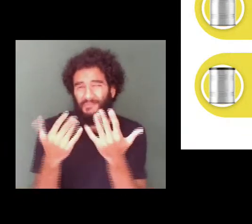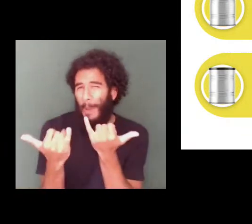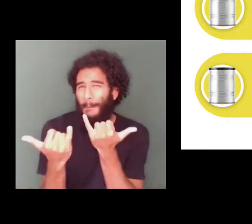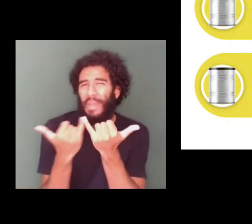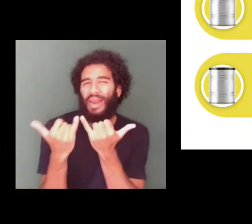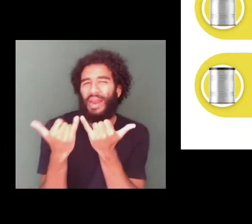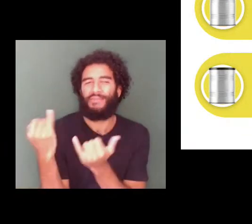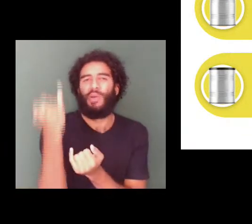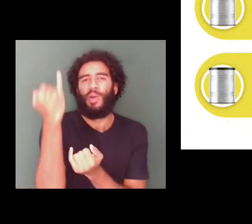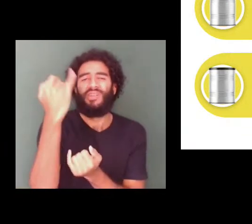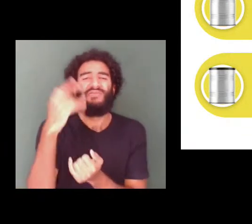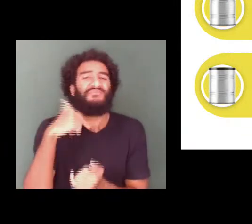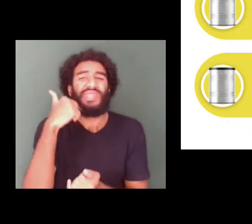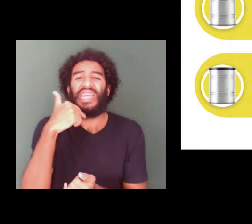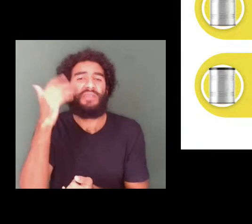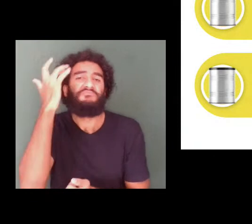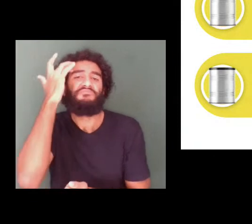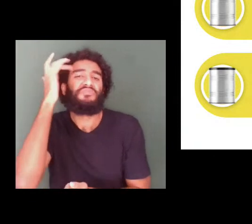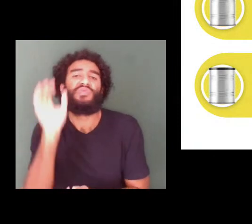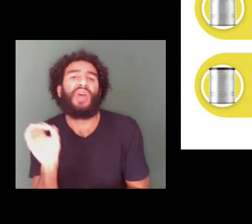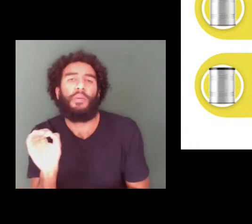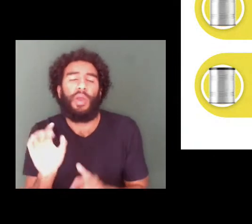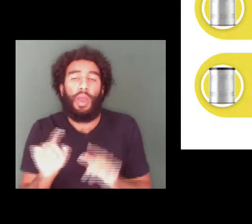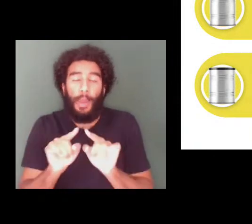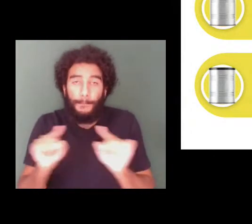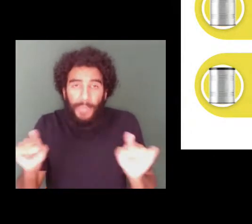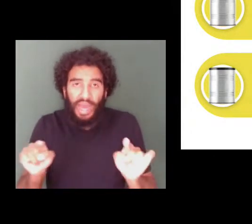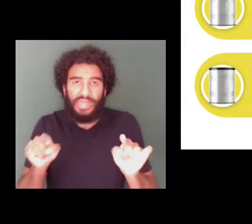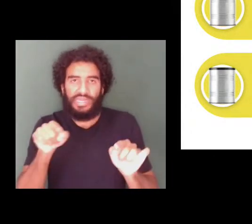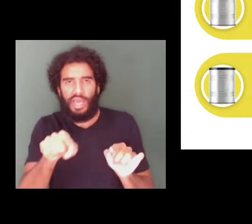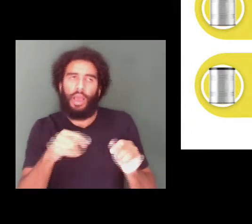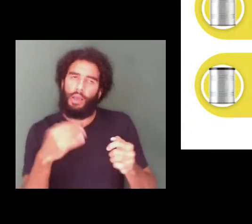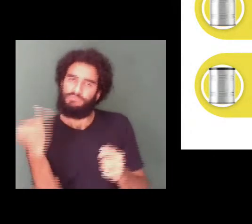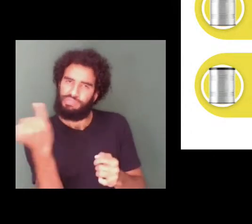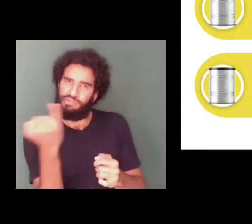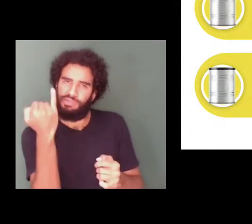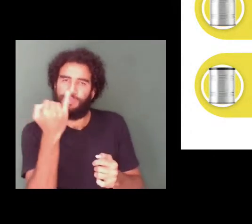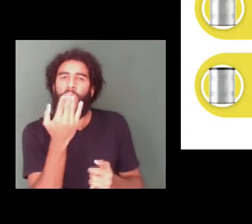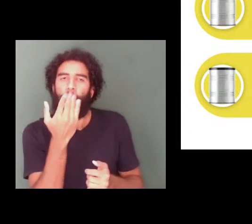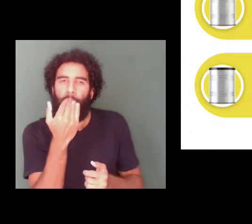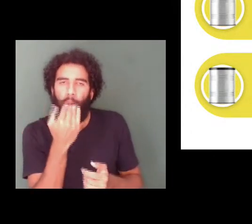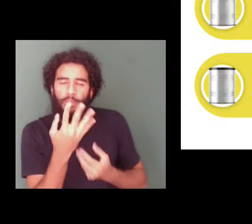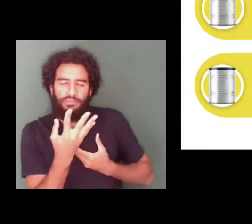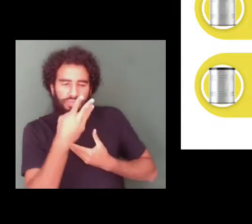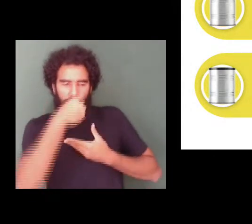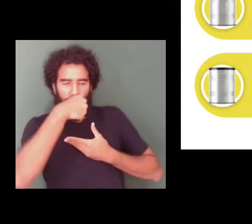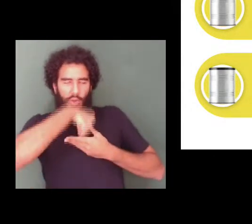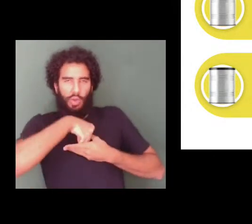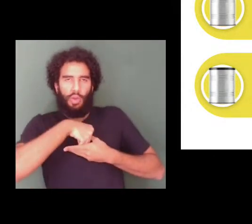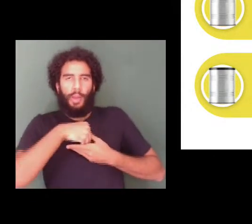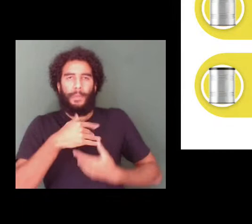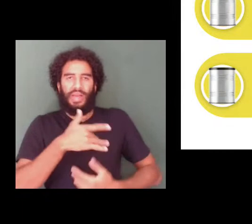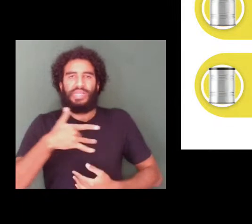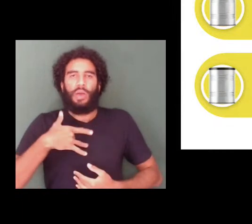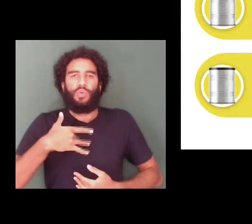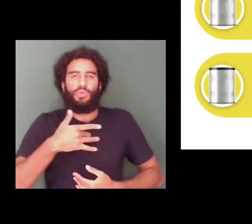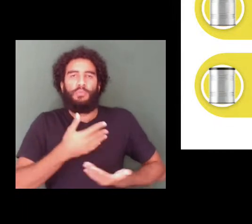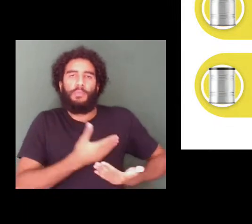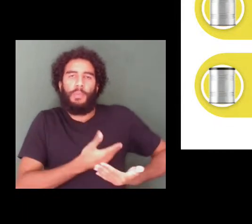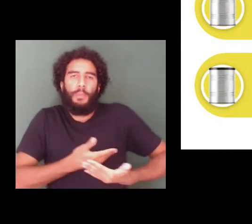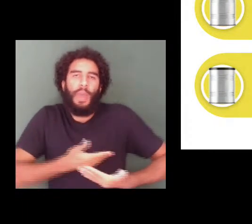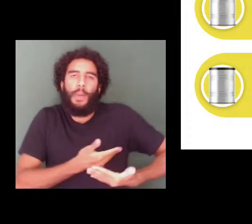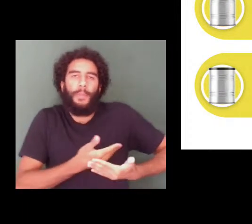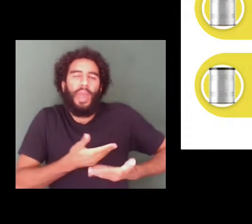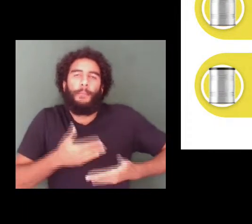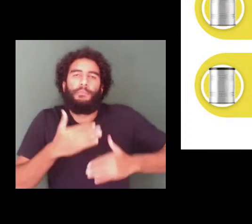my baby. And these perceptions are sometimes, or these claims are sometimes not even explicit, but they are implied in such